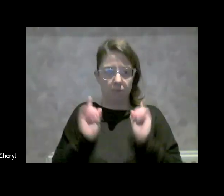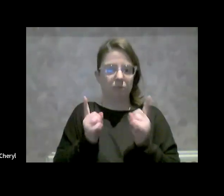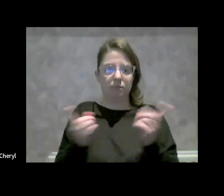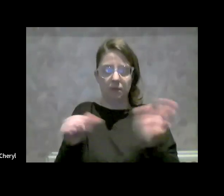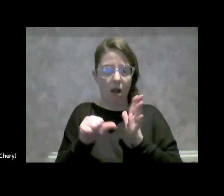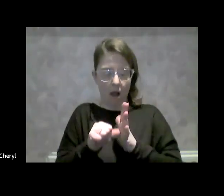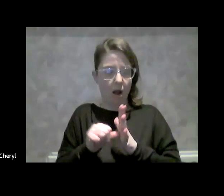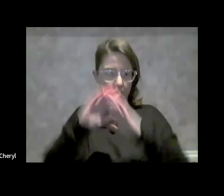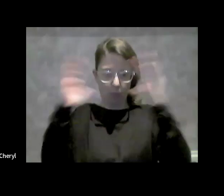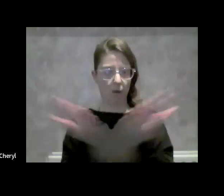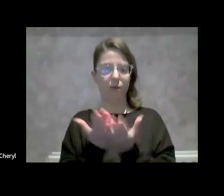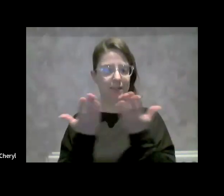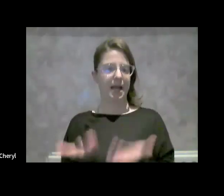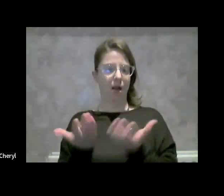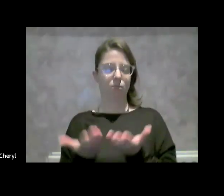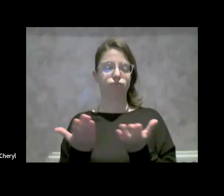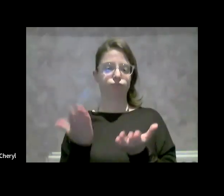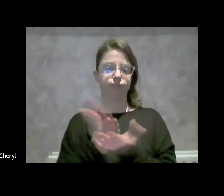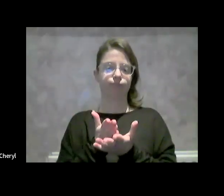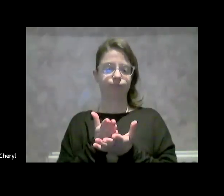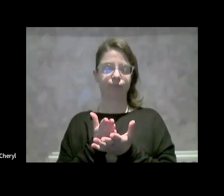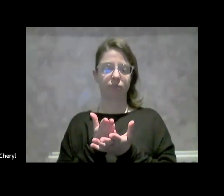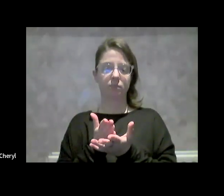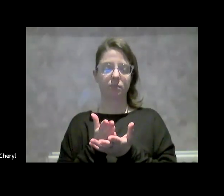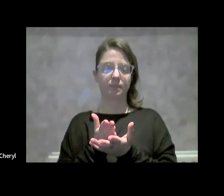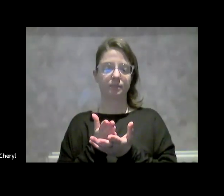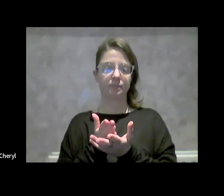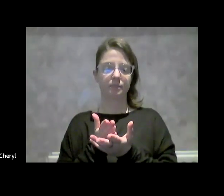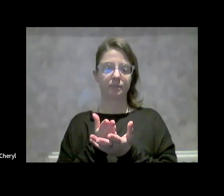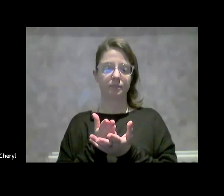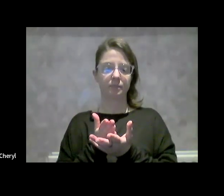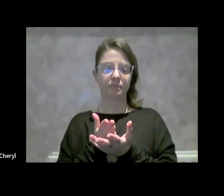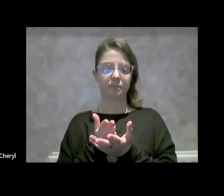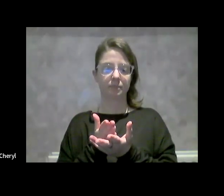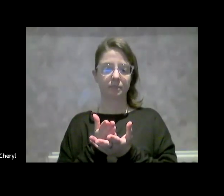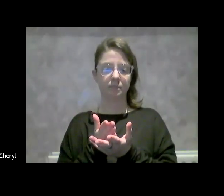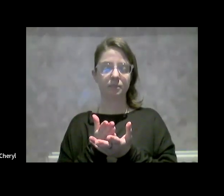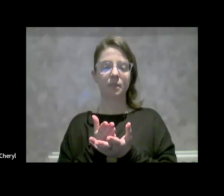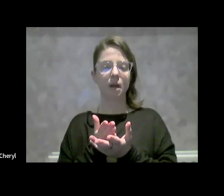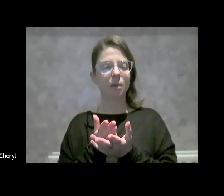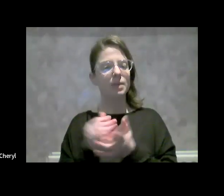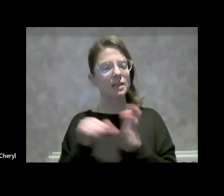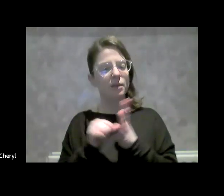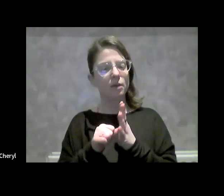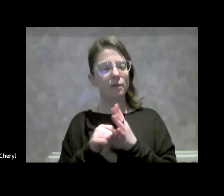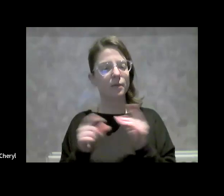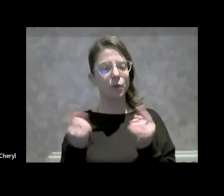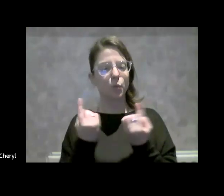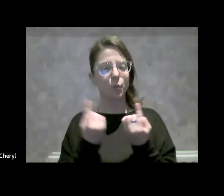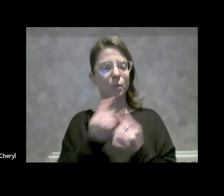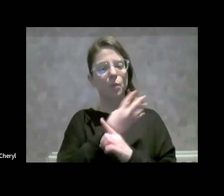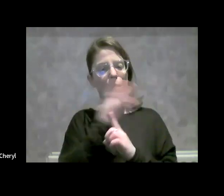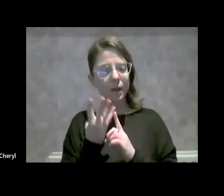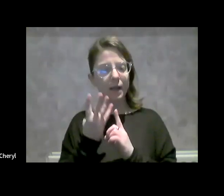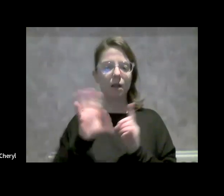hard time in the world. But it's a hard time at the minute for queer people, and particularly the